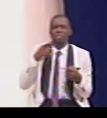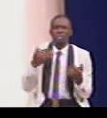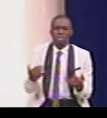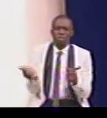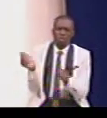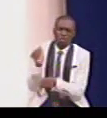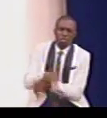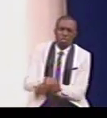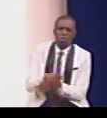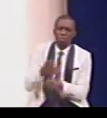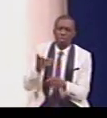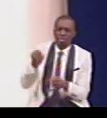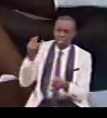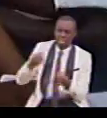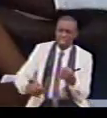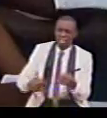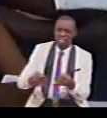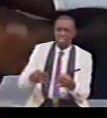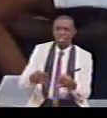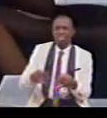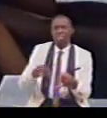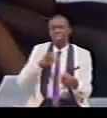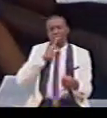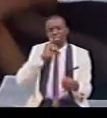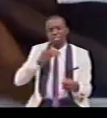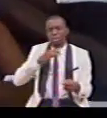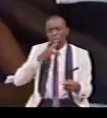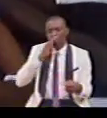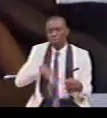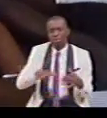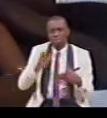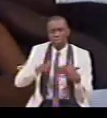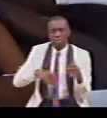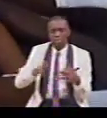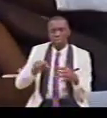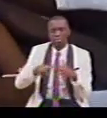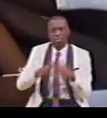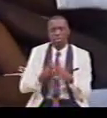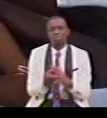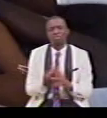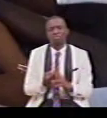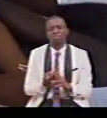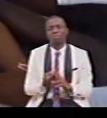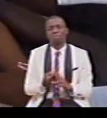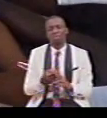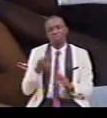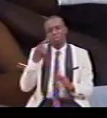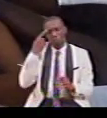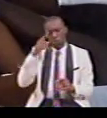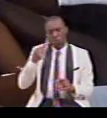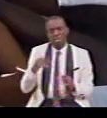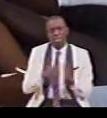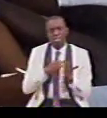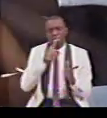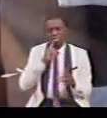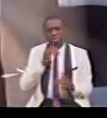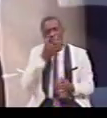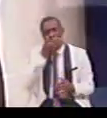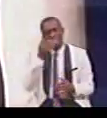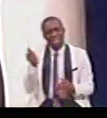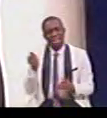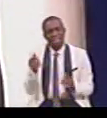the beginning it will not happen to you look at Versace one for it had been better for them